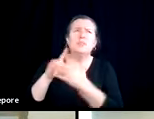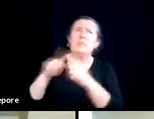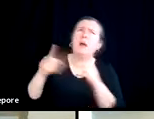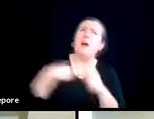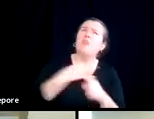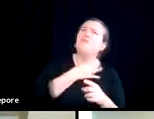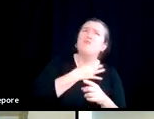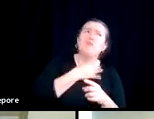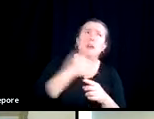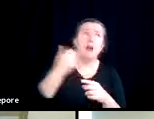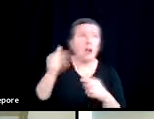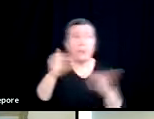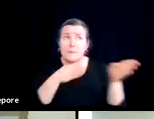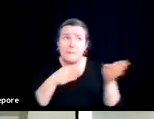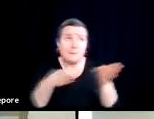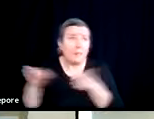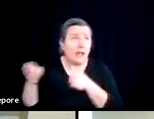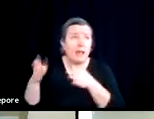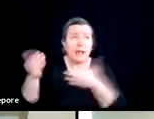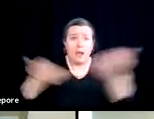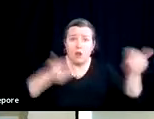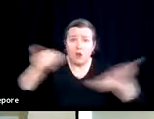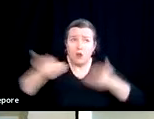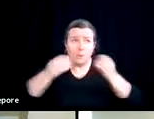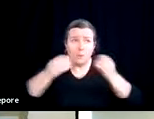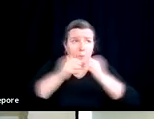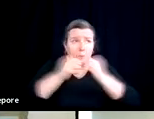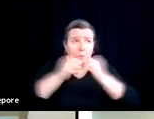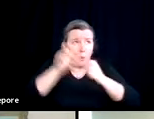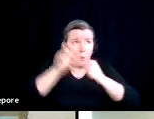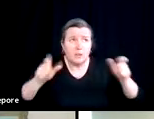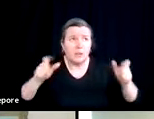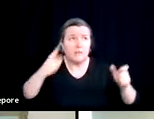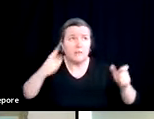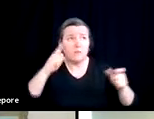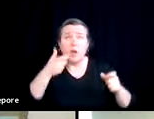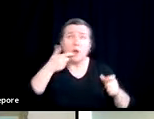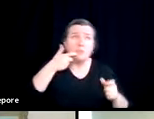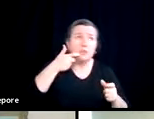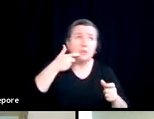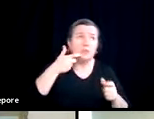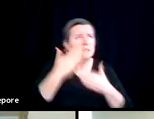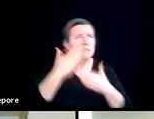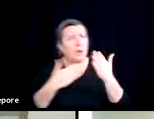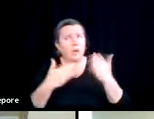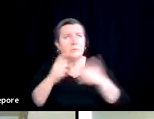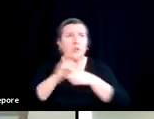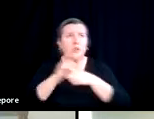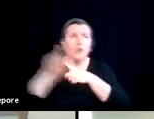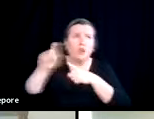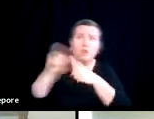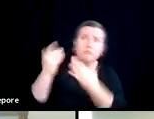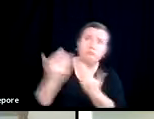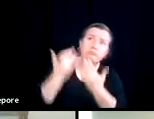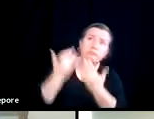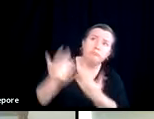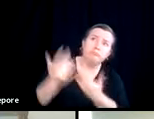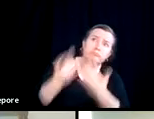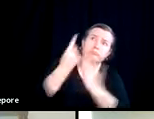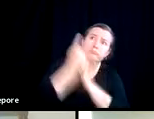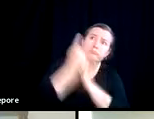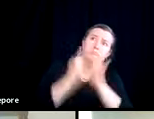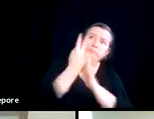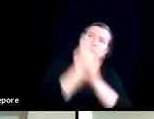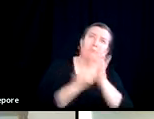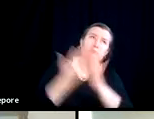hiring more people to get more operators? Because some people are still waiting for more than an hour or two to get through.